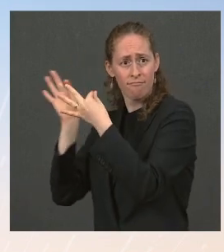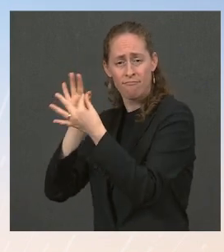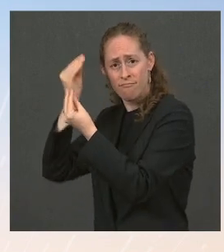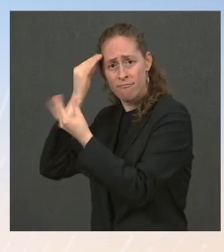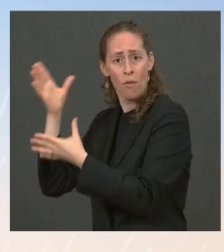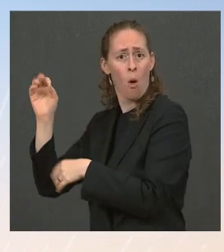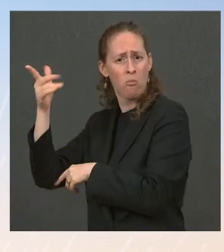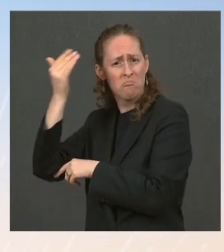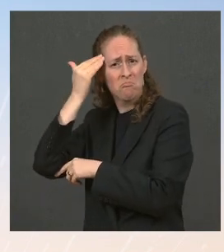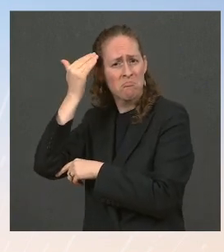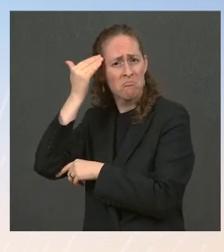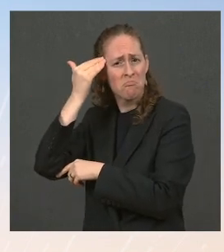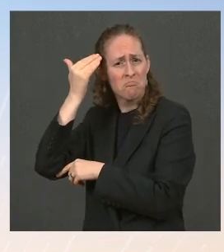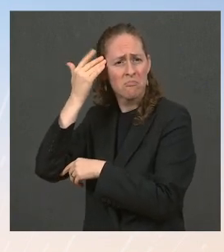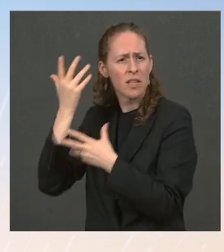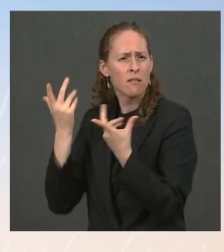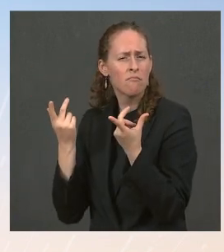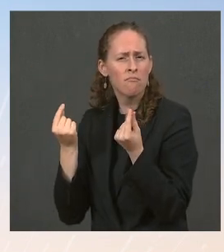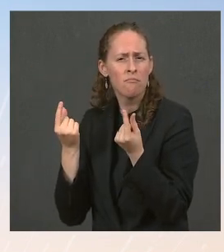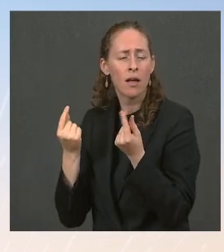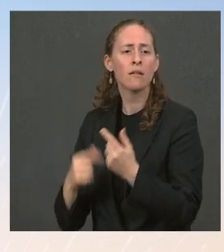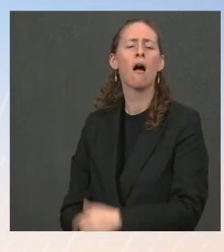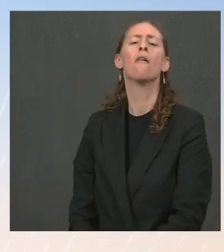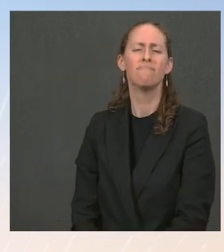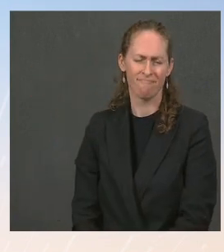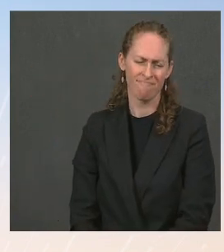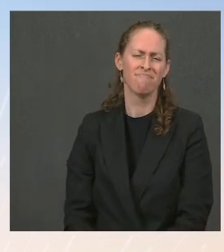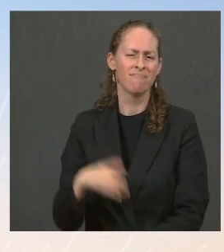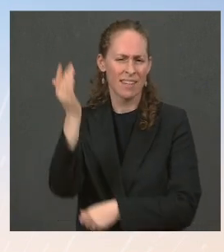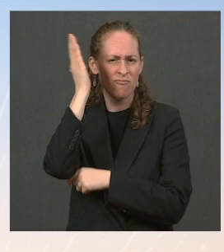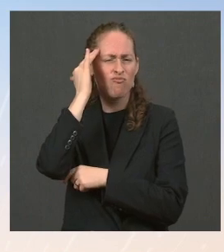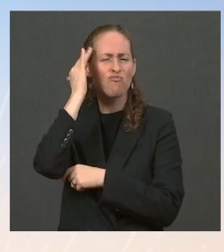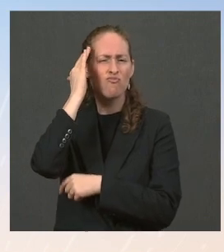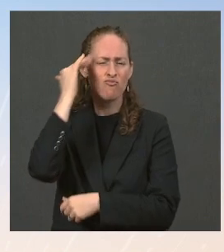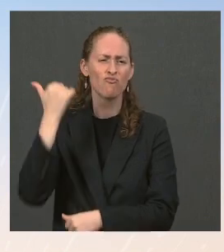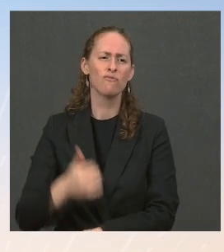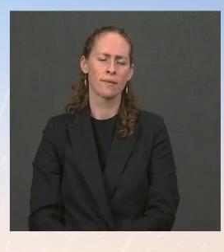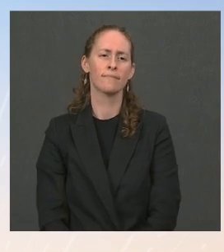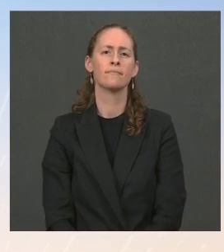on them, absolutely, by his team. Okay. Well, to the point that we were trying to ask him about yesterday,